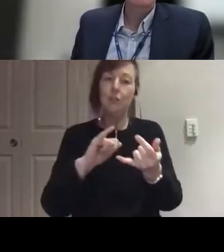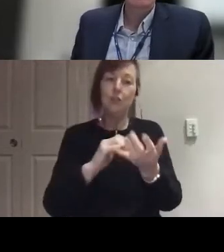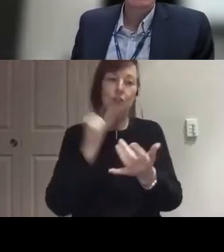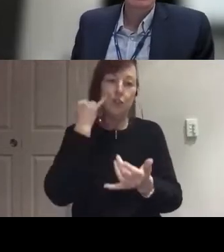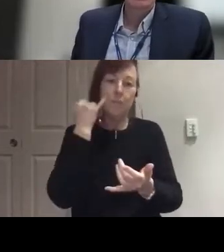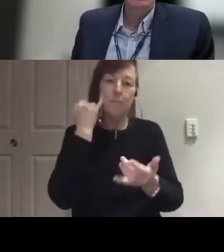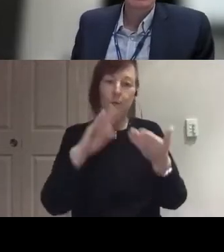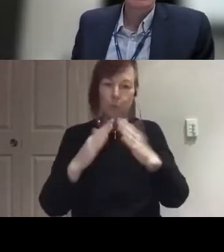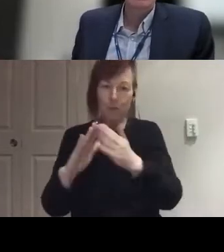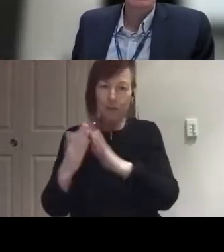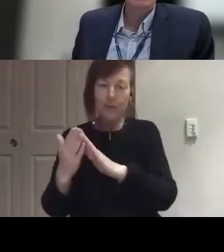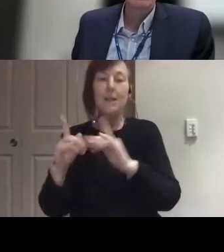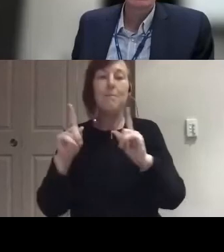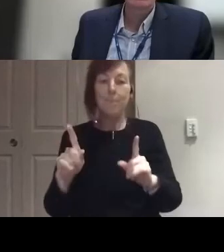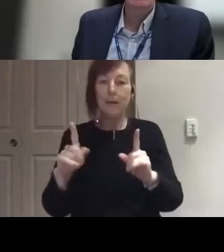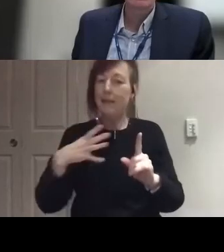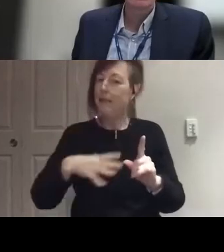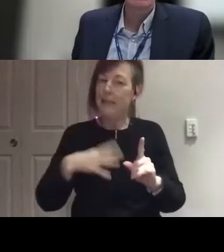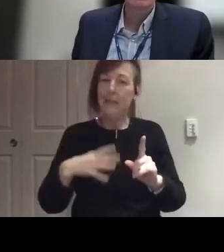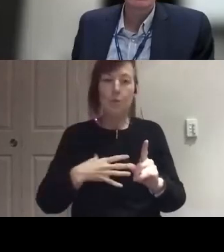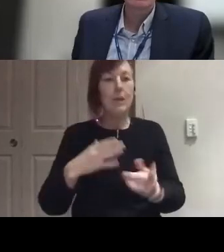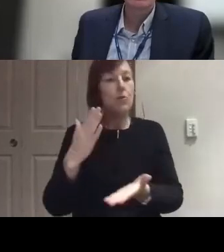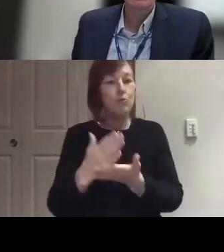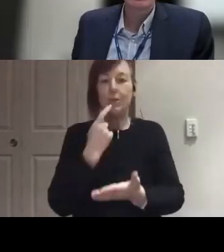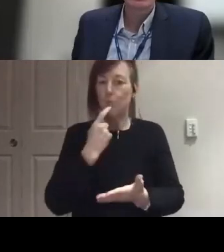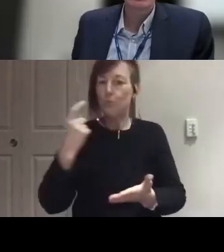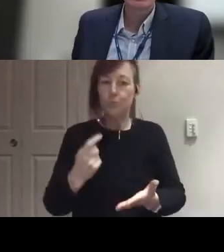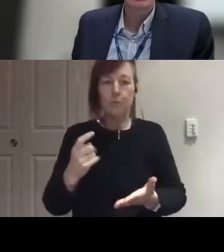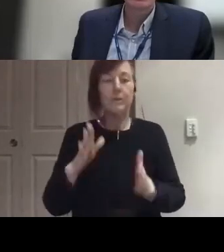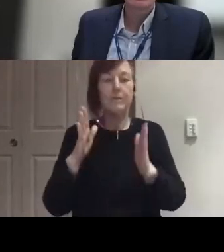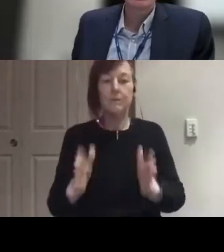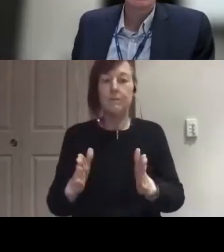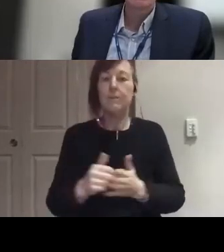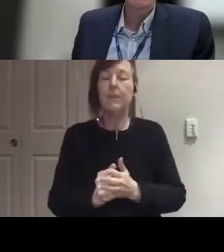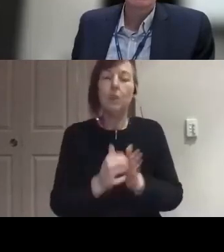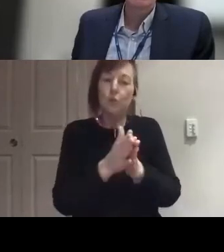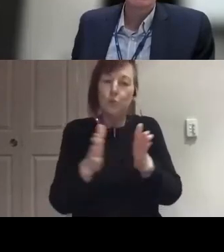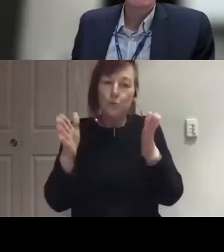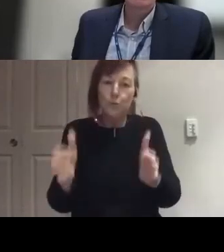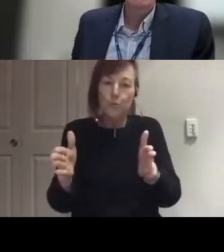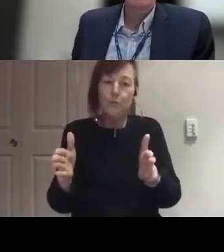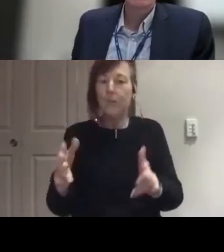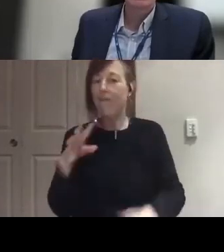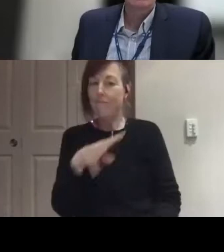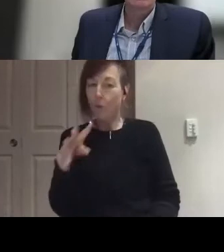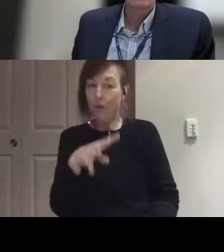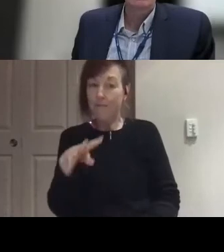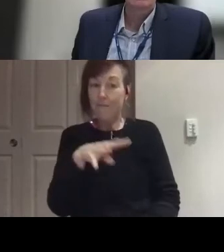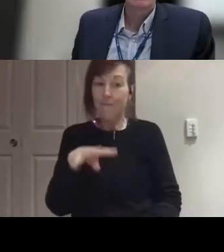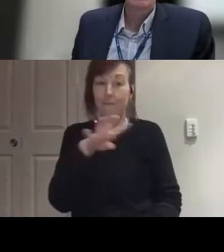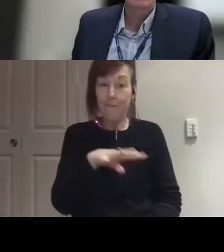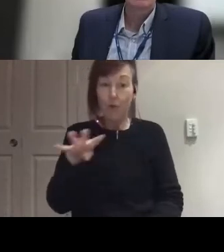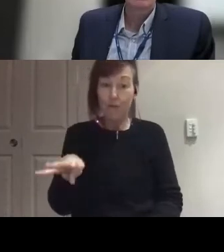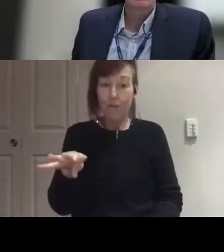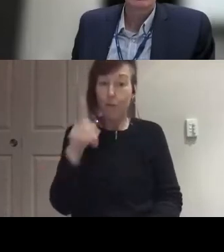that it's grown really, really quickly. It's only been here for a short time. So as Matt said, there was 44 cases. I think it's actually already gone up to